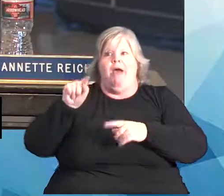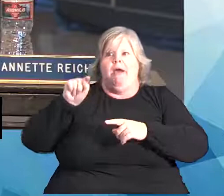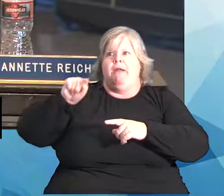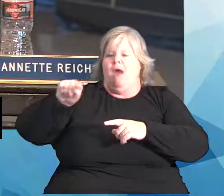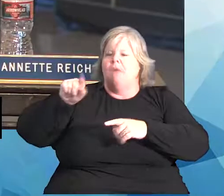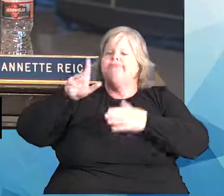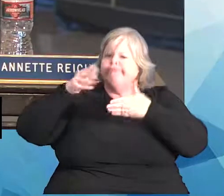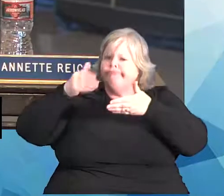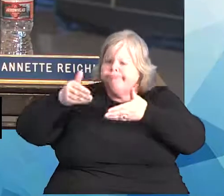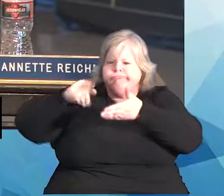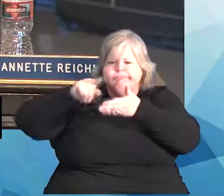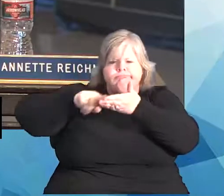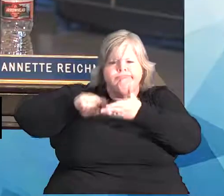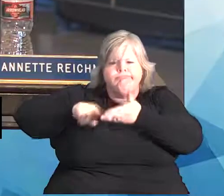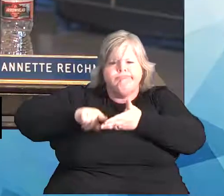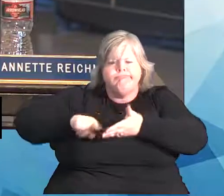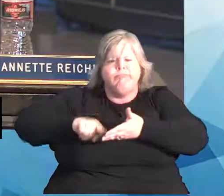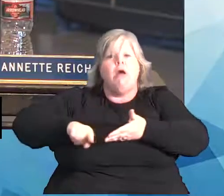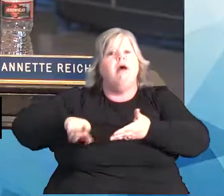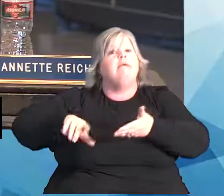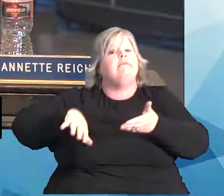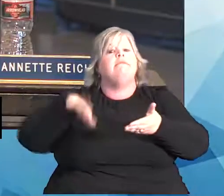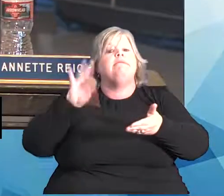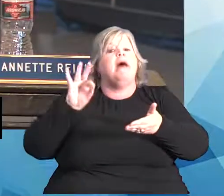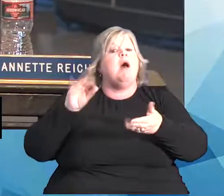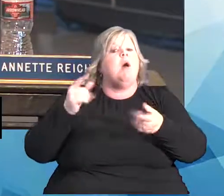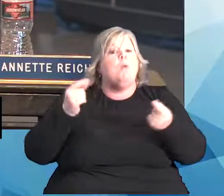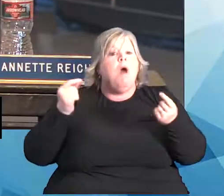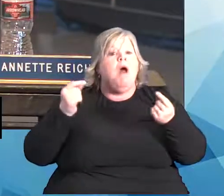some research and she found an